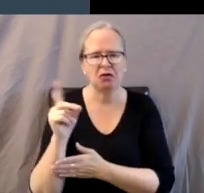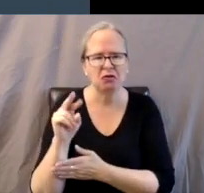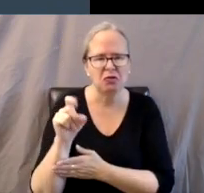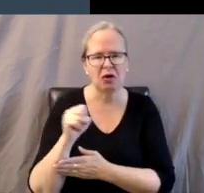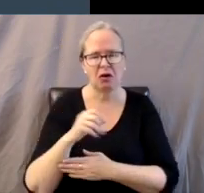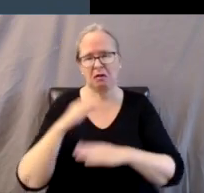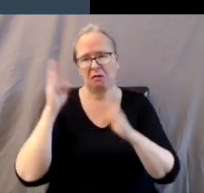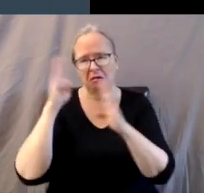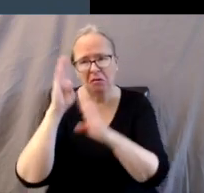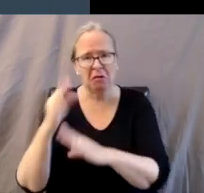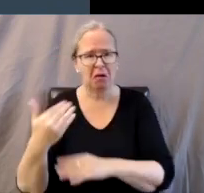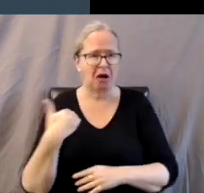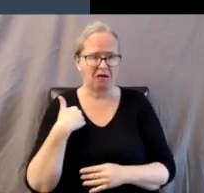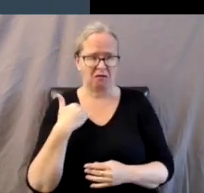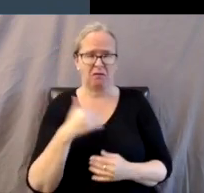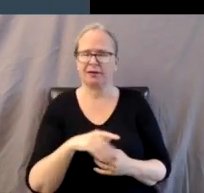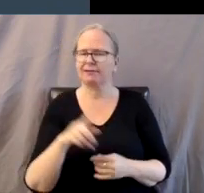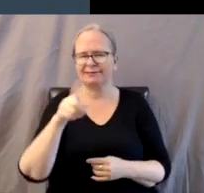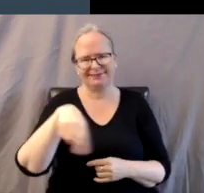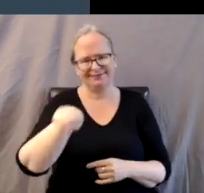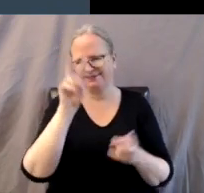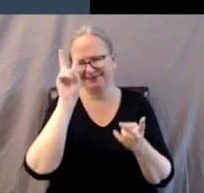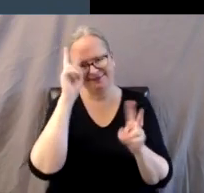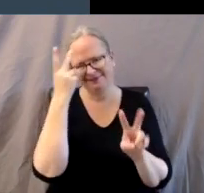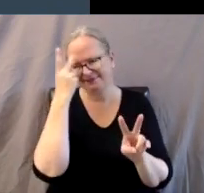was something that was taken, one of the big learning